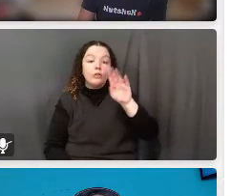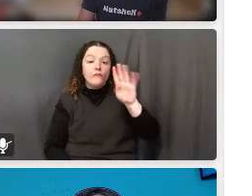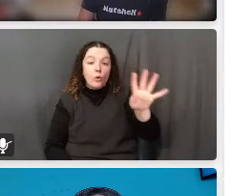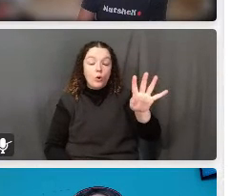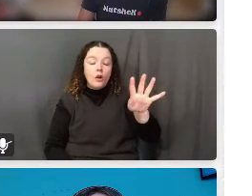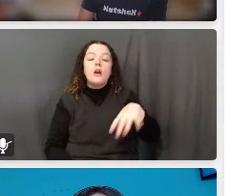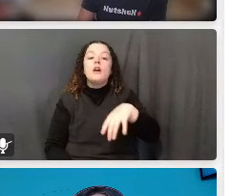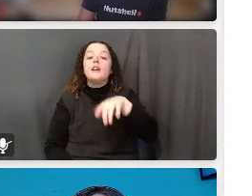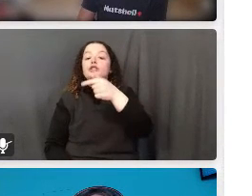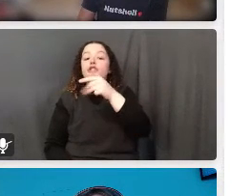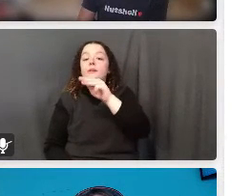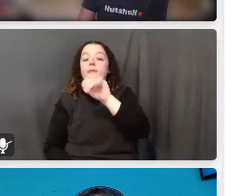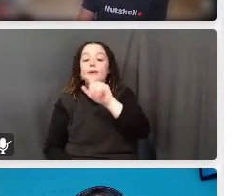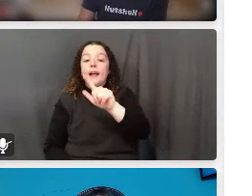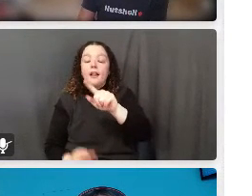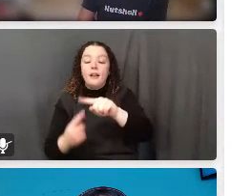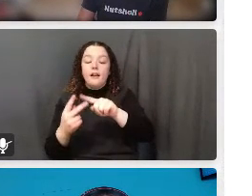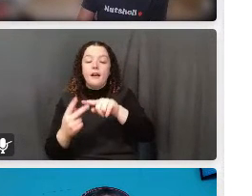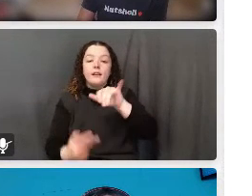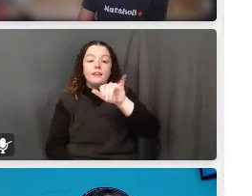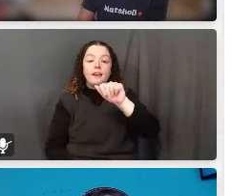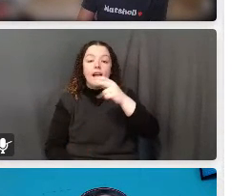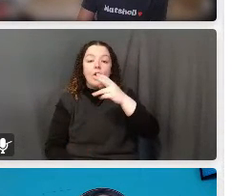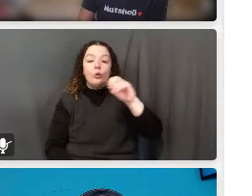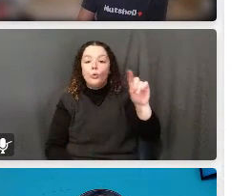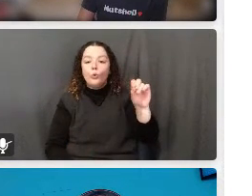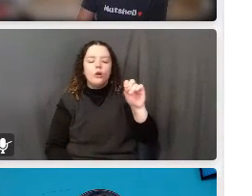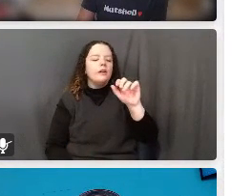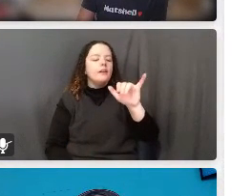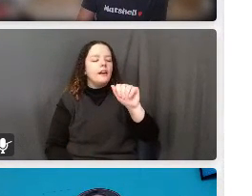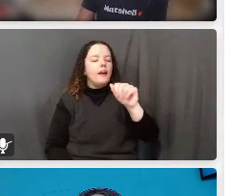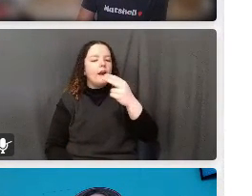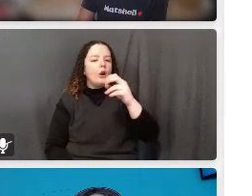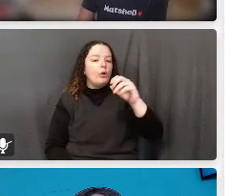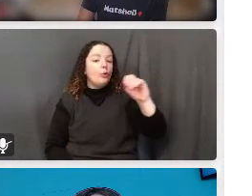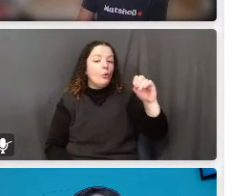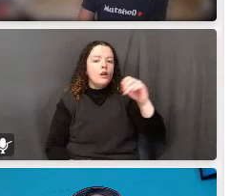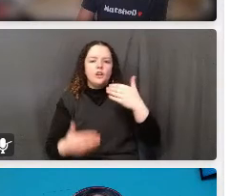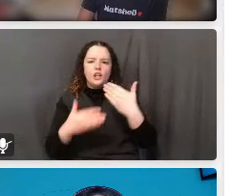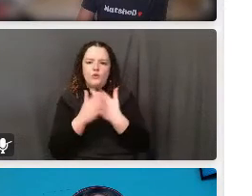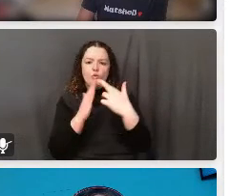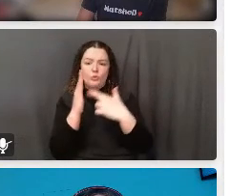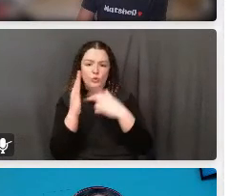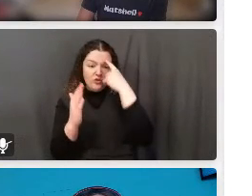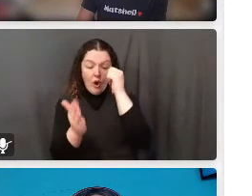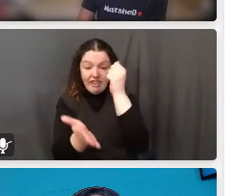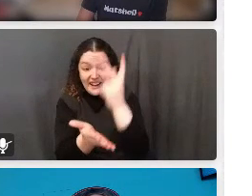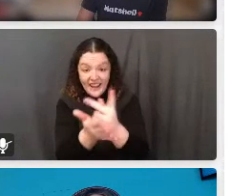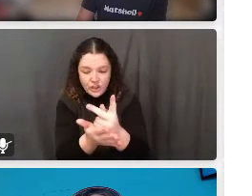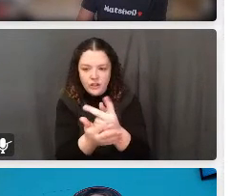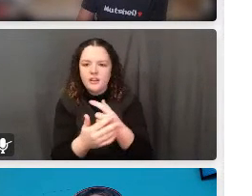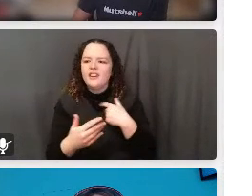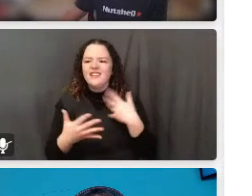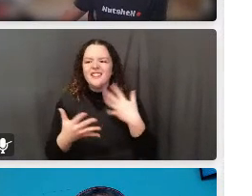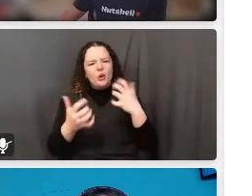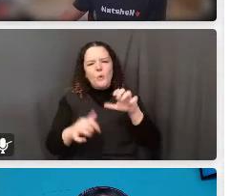and Yahoo implemented some new sender authentication requirements. And ultimately, their goal is to crack down on spammy emails